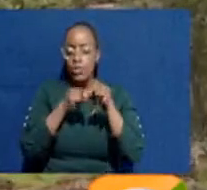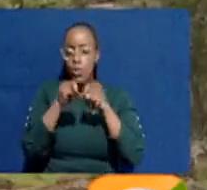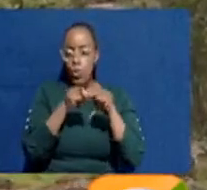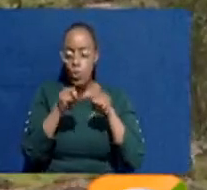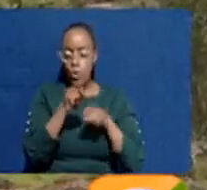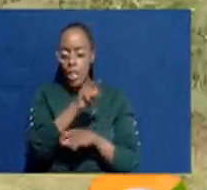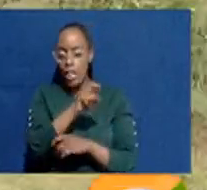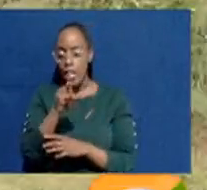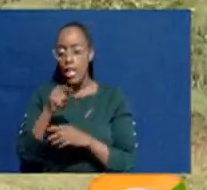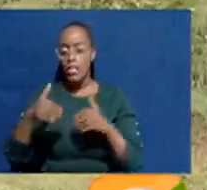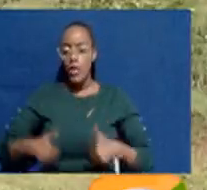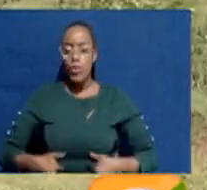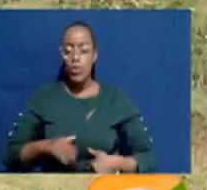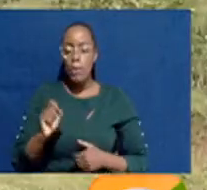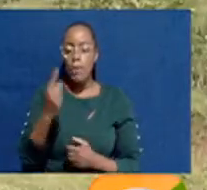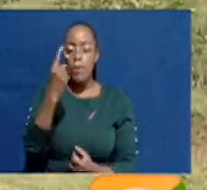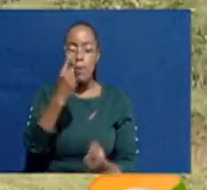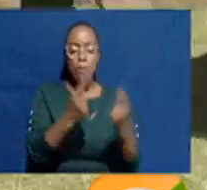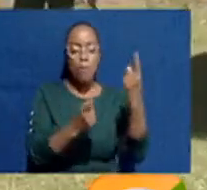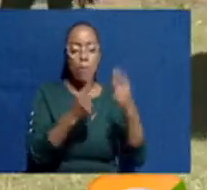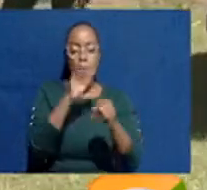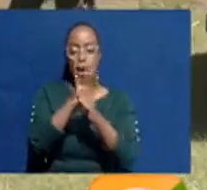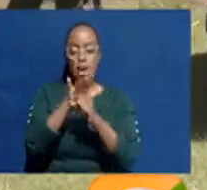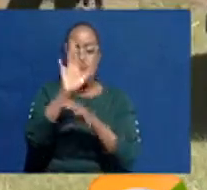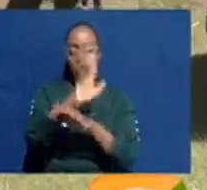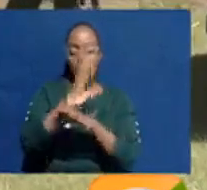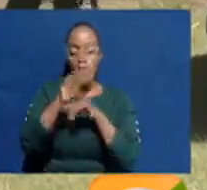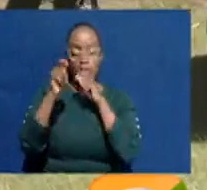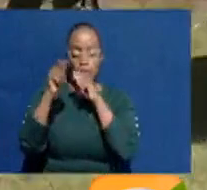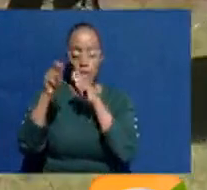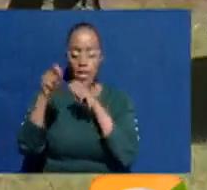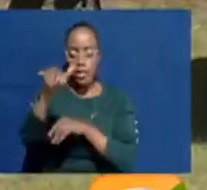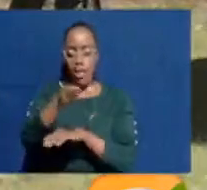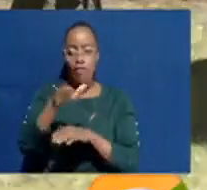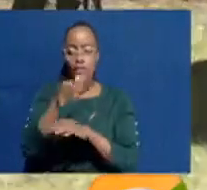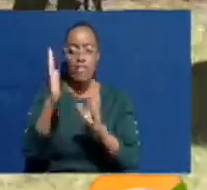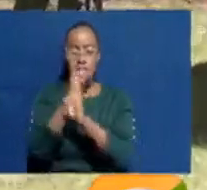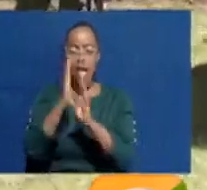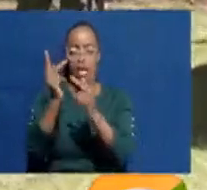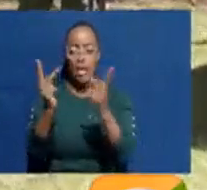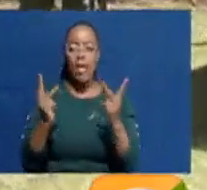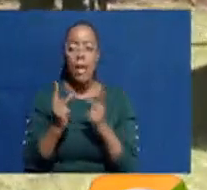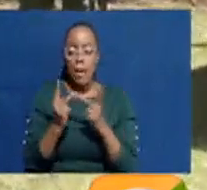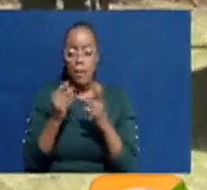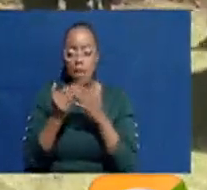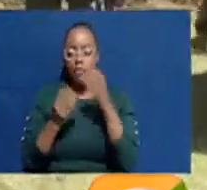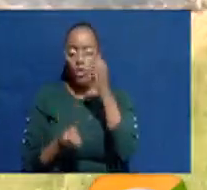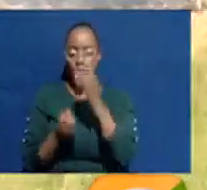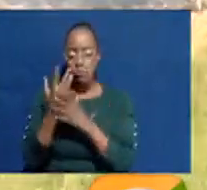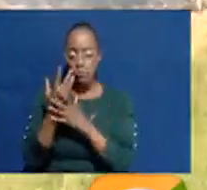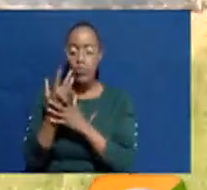keep springing up, many of them using the sugarcane fields as hideouts before they launch